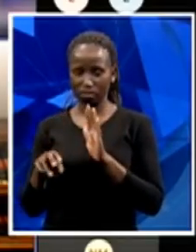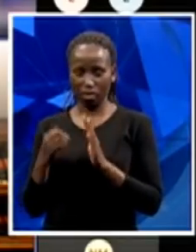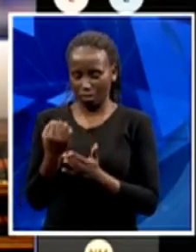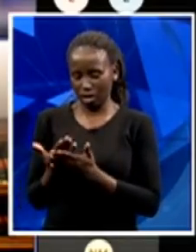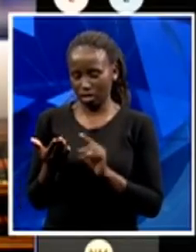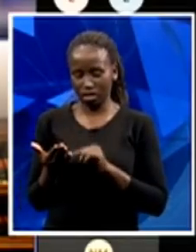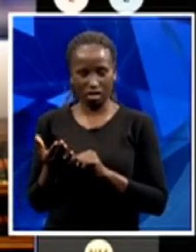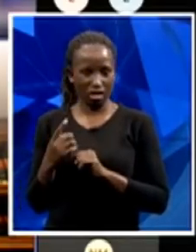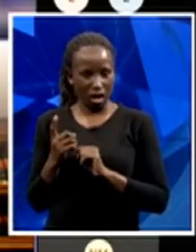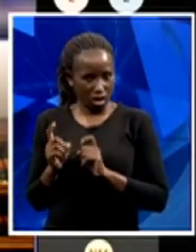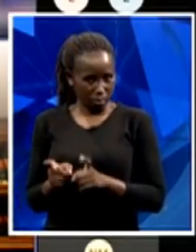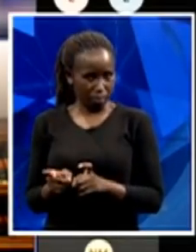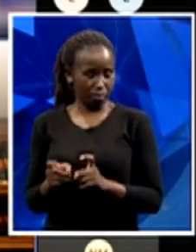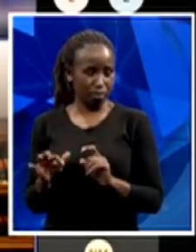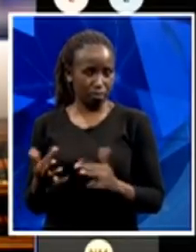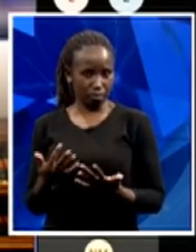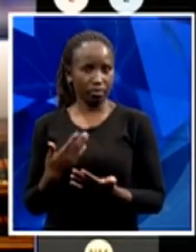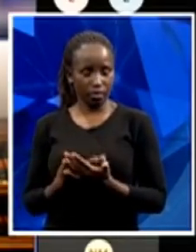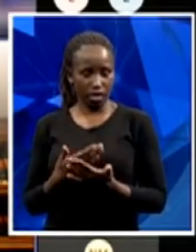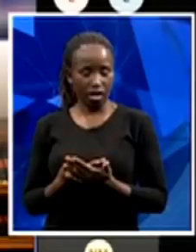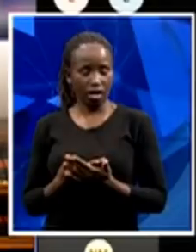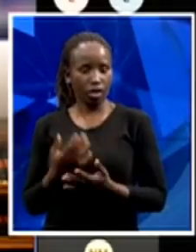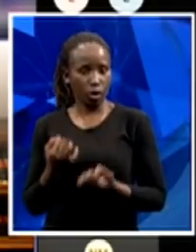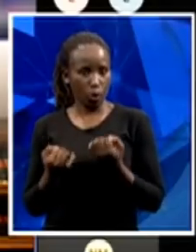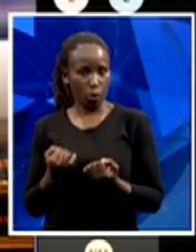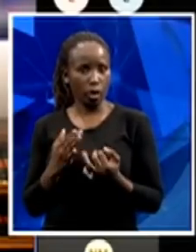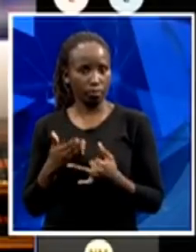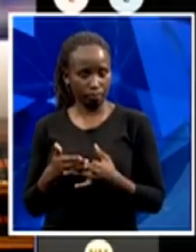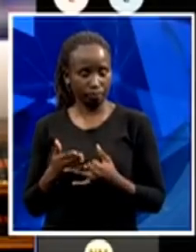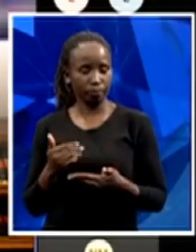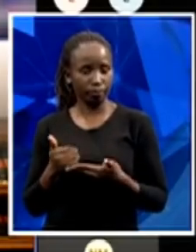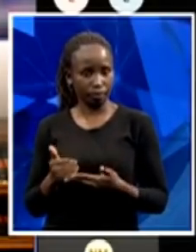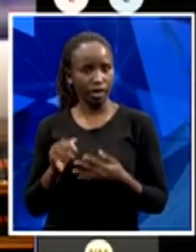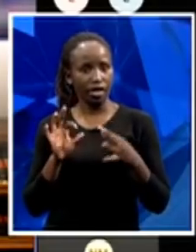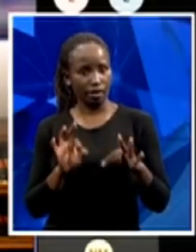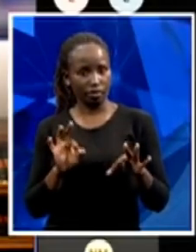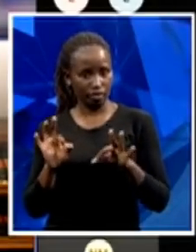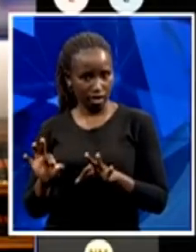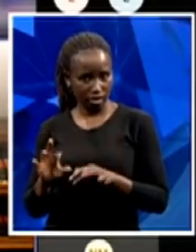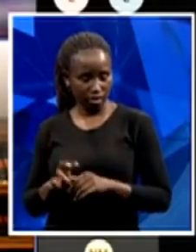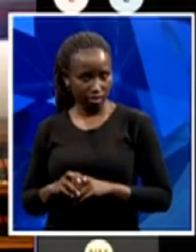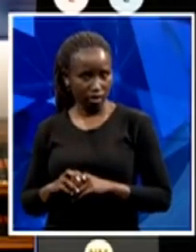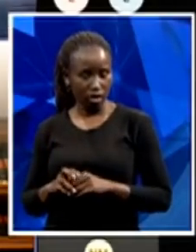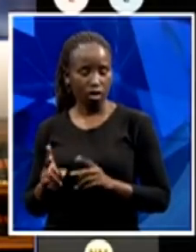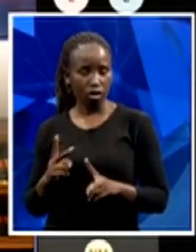court are effected and interpreted in a manner that is fair and just to